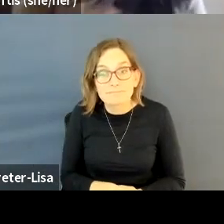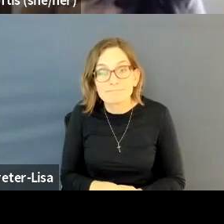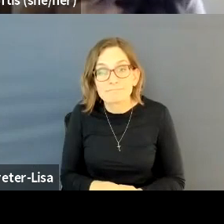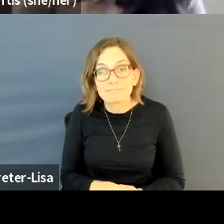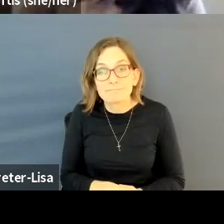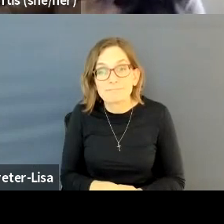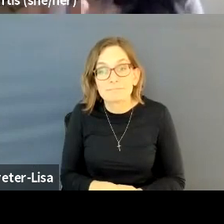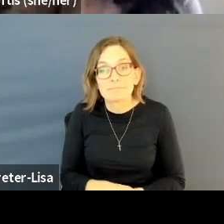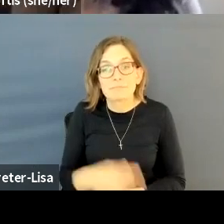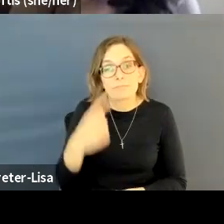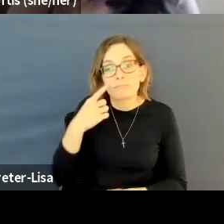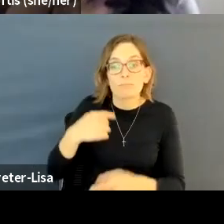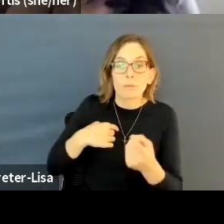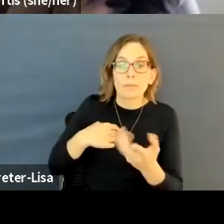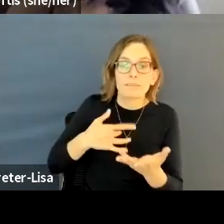I mean, I feel like